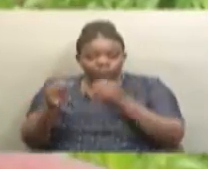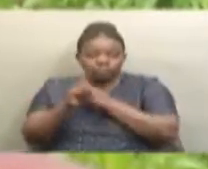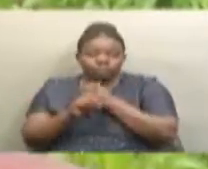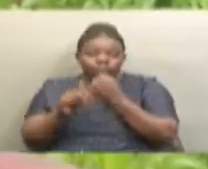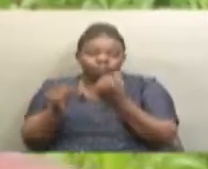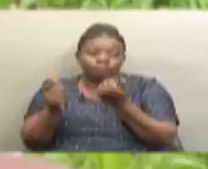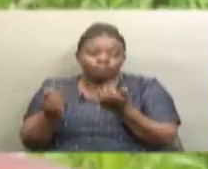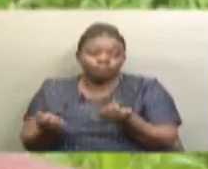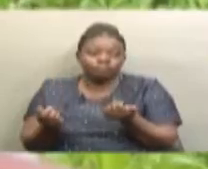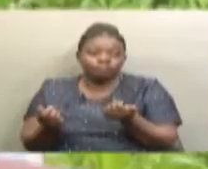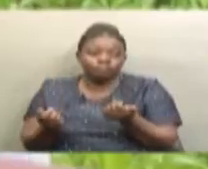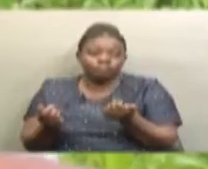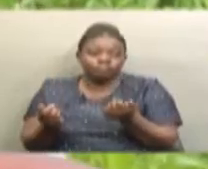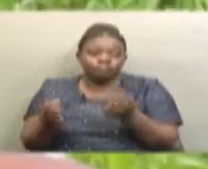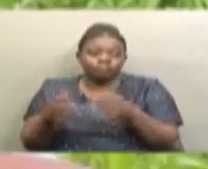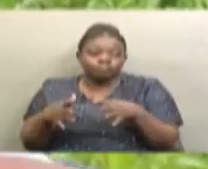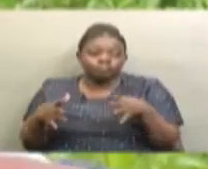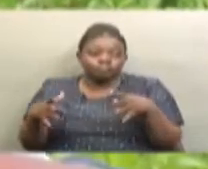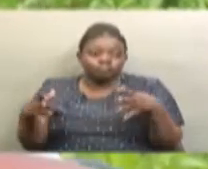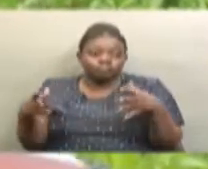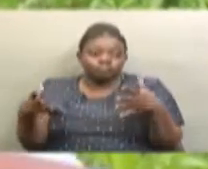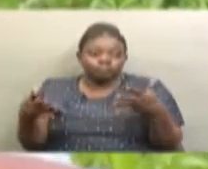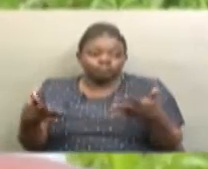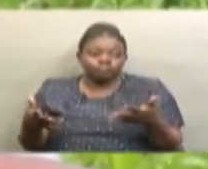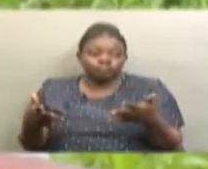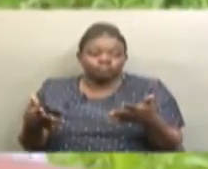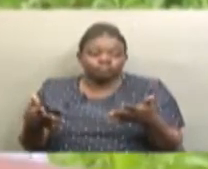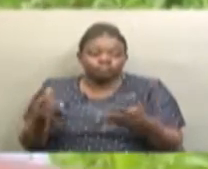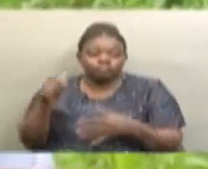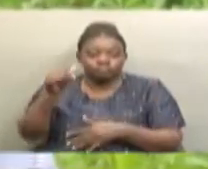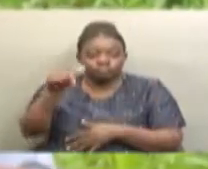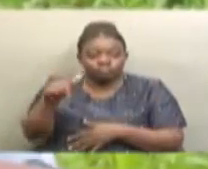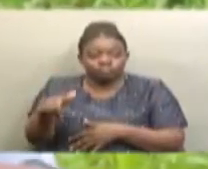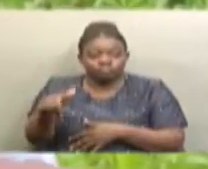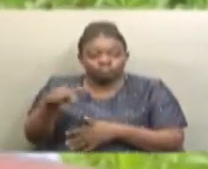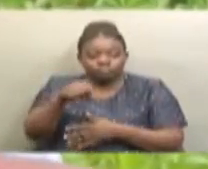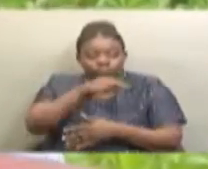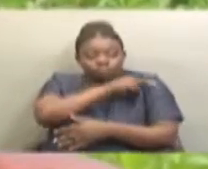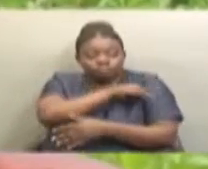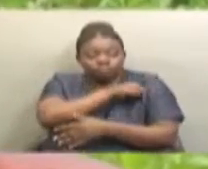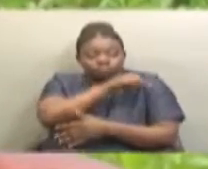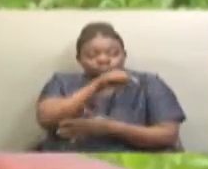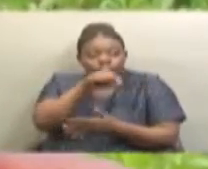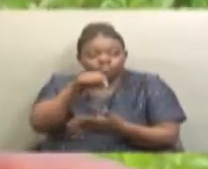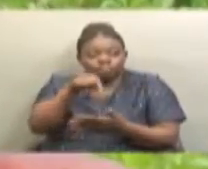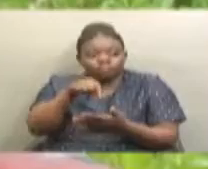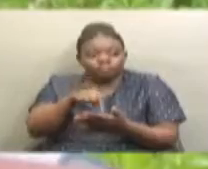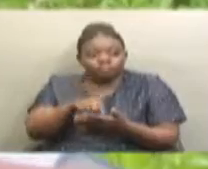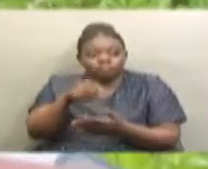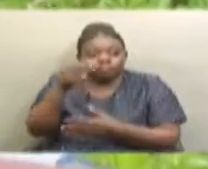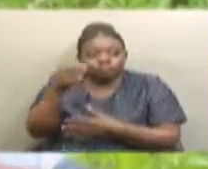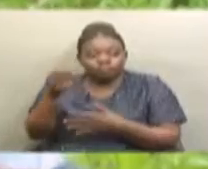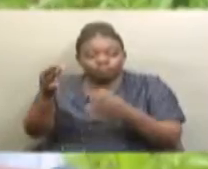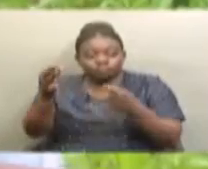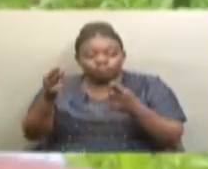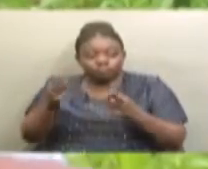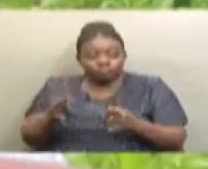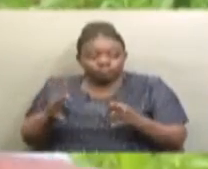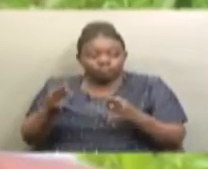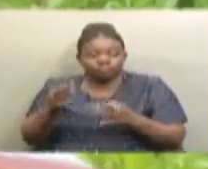twayisanga kitinnabagaziyizibwa tetuyisa nti Kasalu Health Center 2 egendagenda na mu financial year eno mwegenda